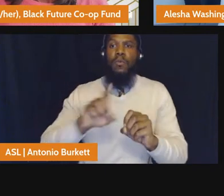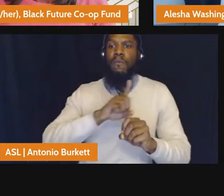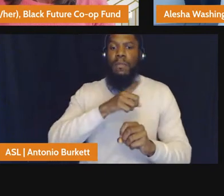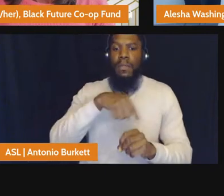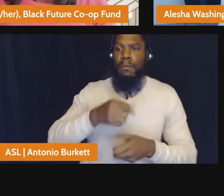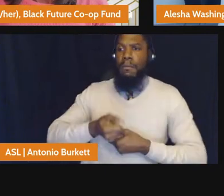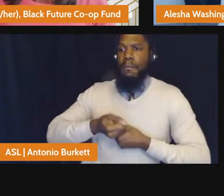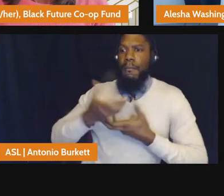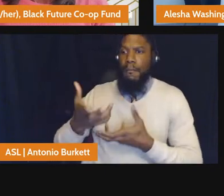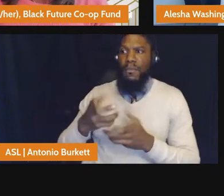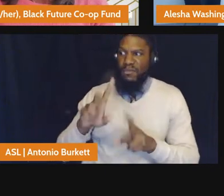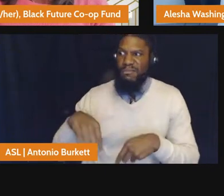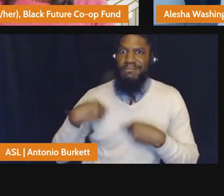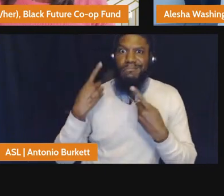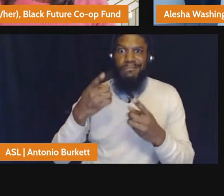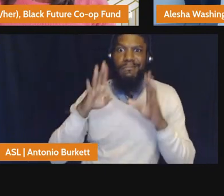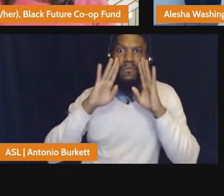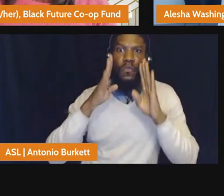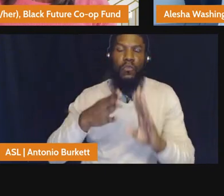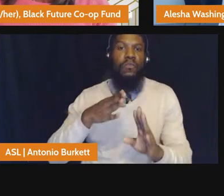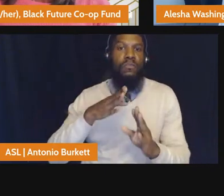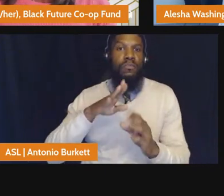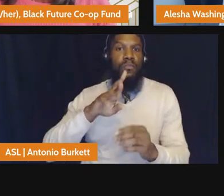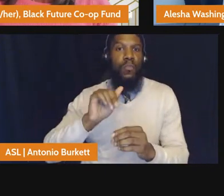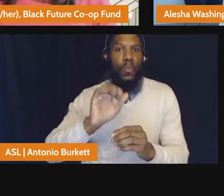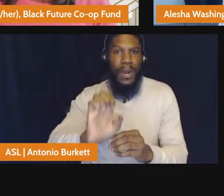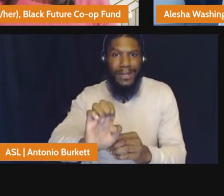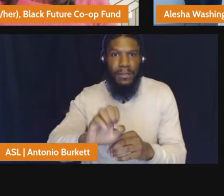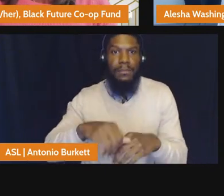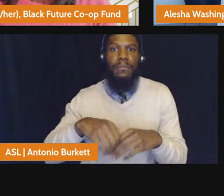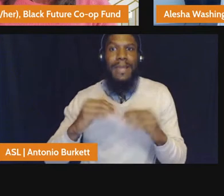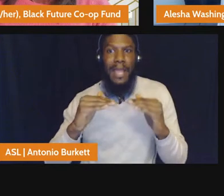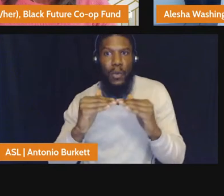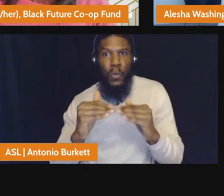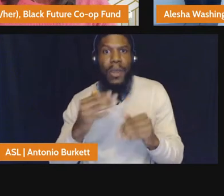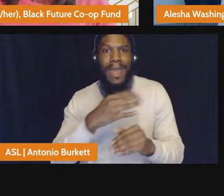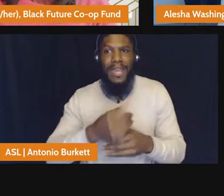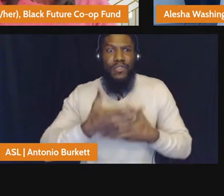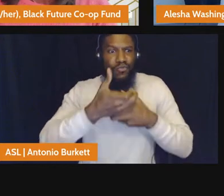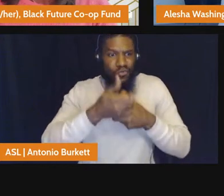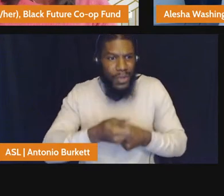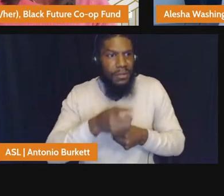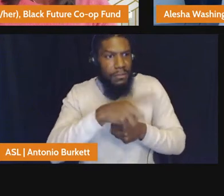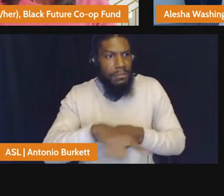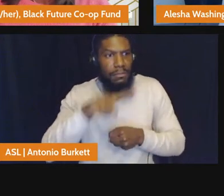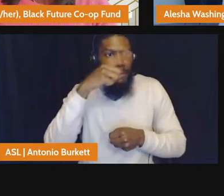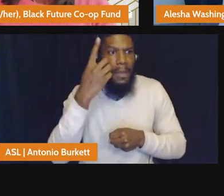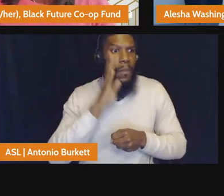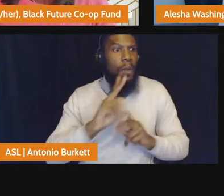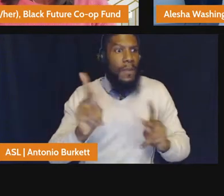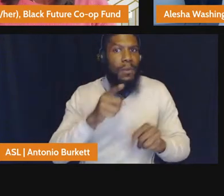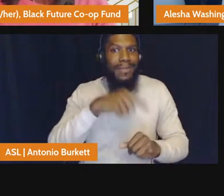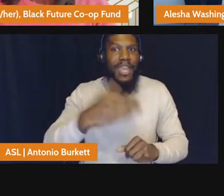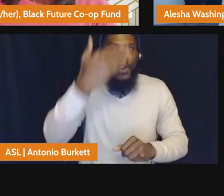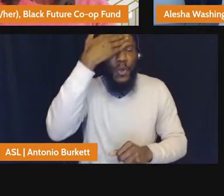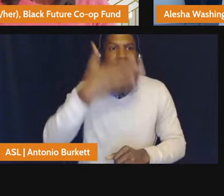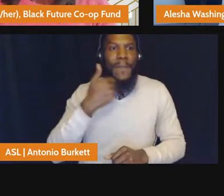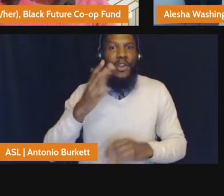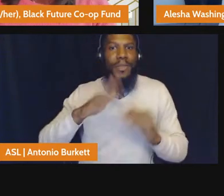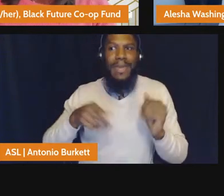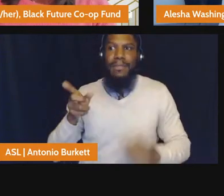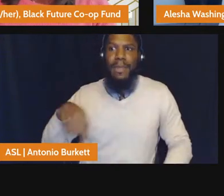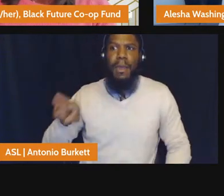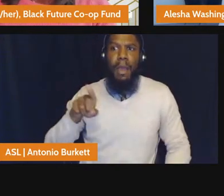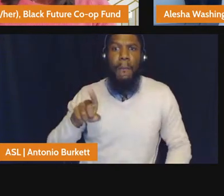Black and brown people were saying about what they needed, and then distrust that they knew better. And that has been, we're getting